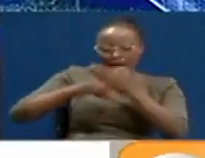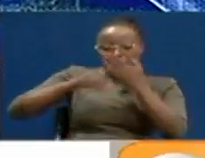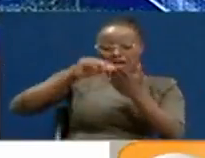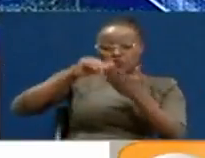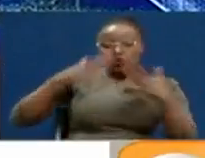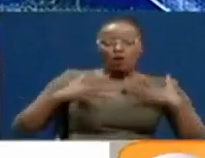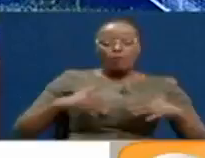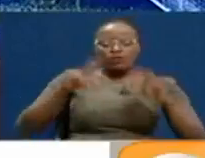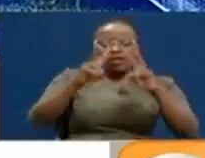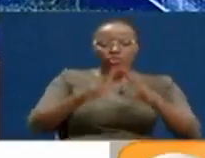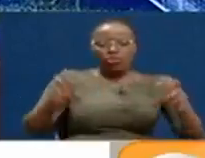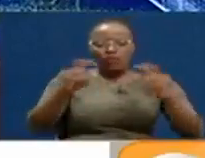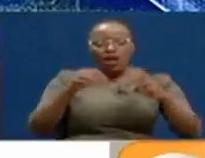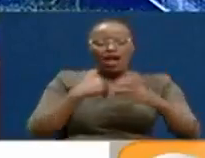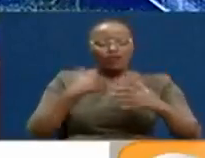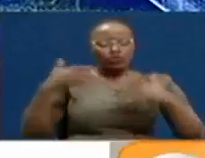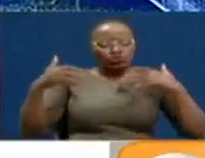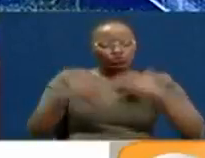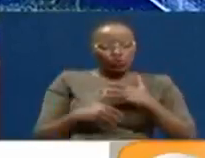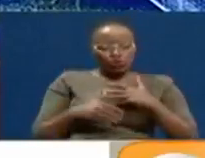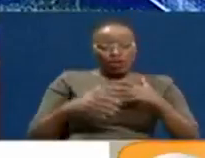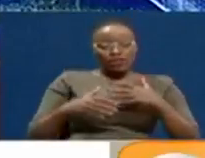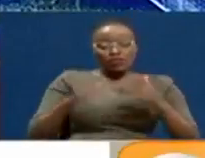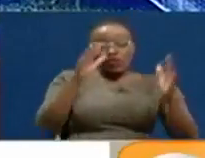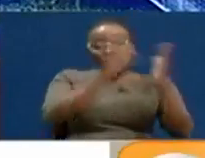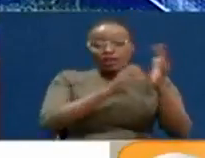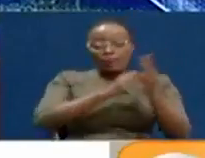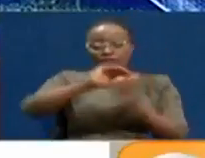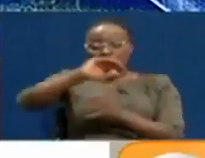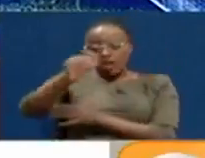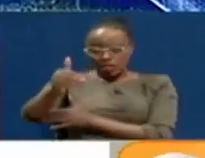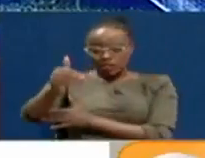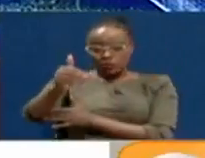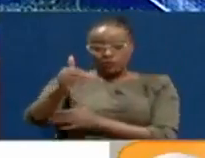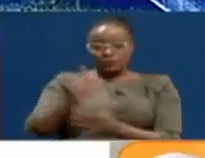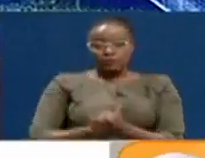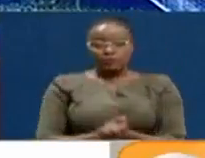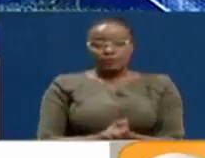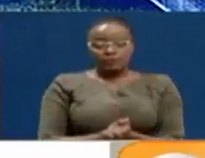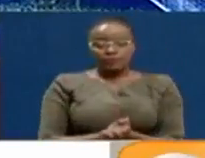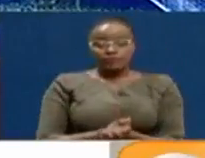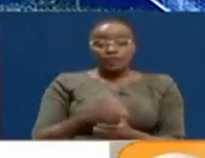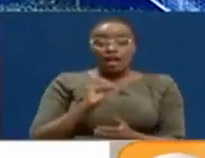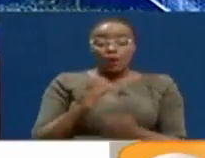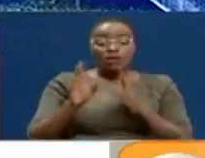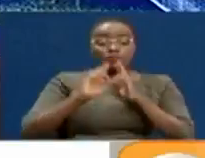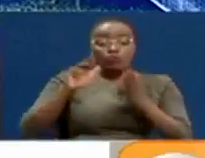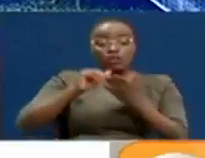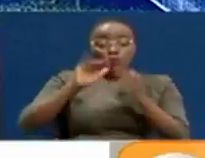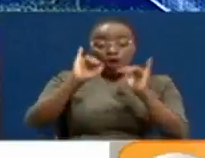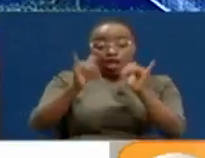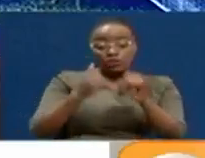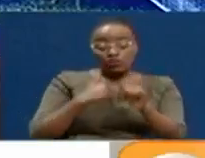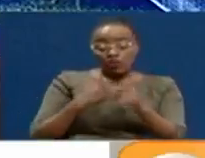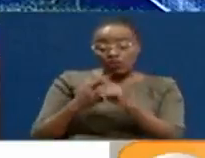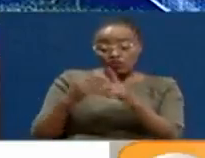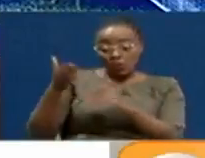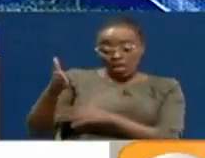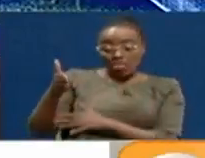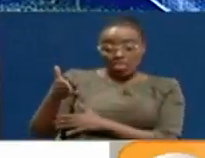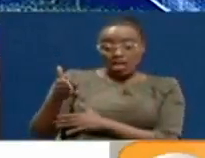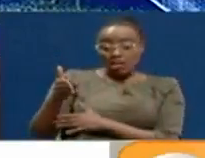being discovered sending shockwaves in the Machakos County Township. Our very own Hassan Mugambi is back from Ol-Donyo